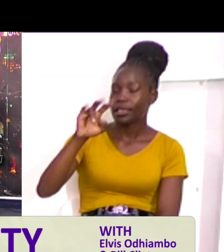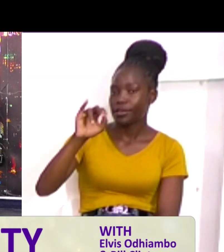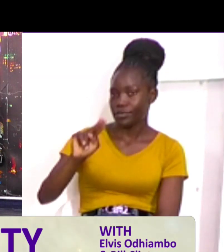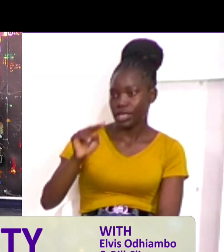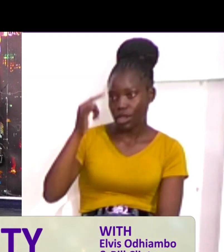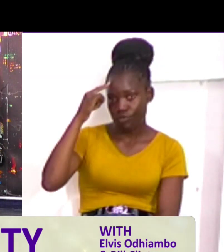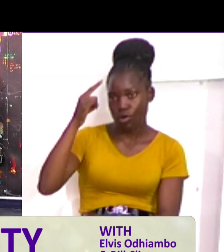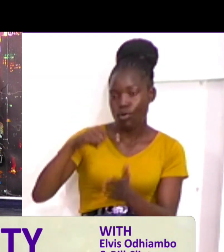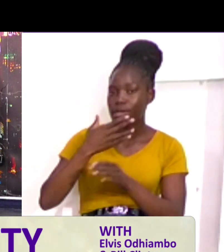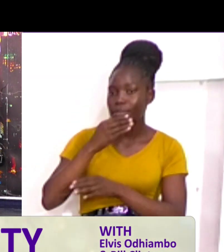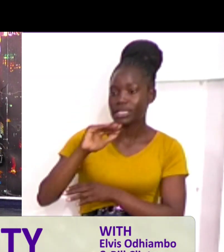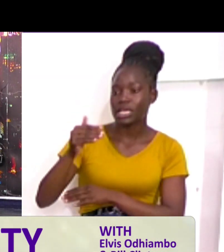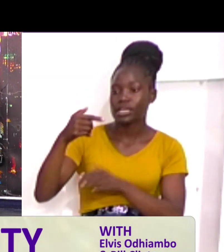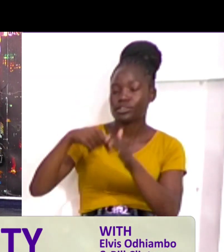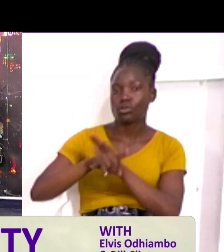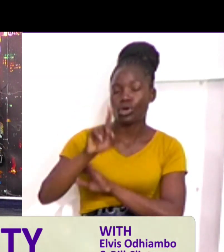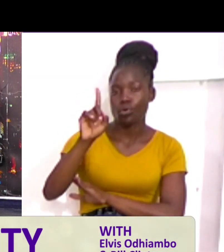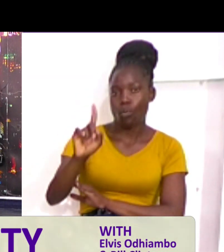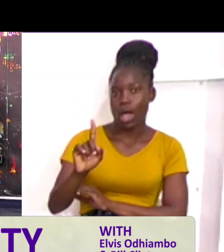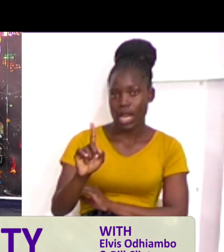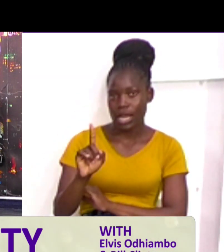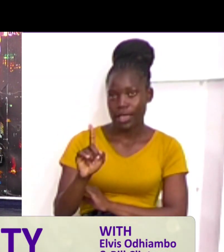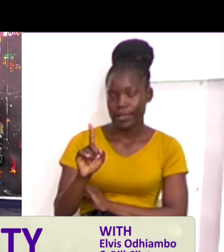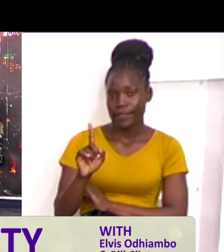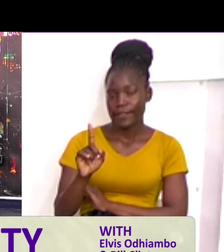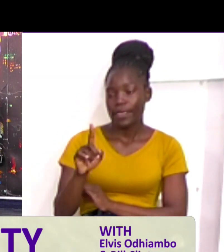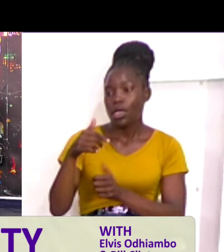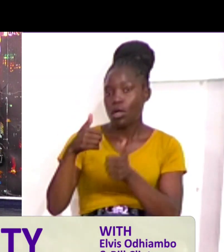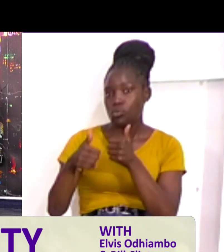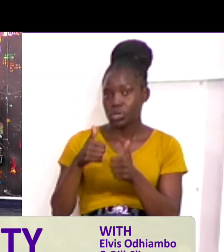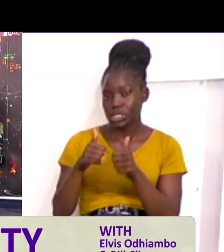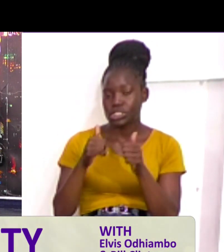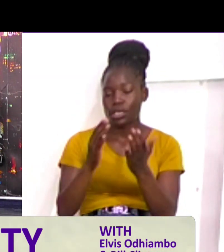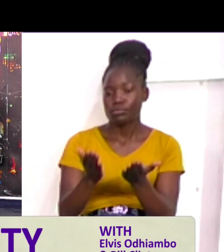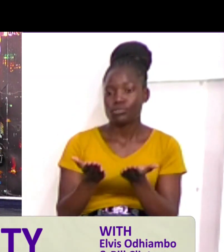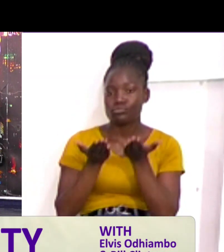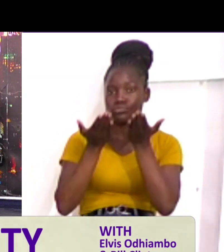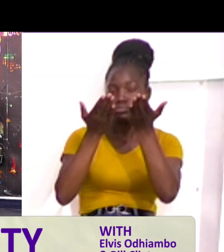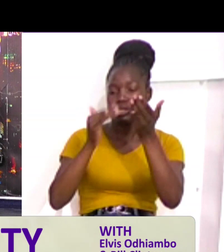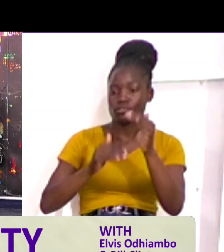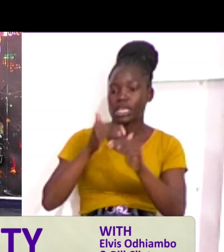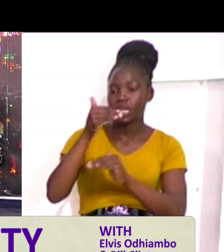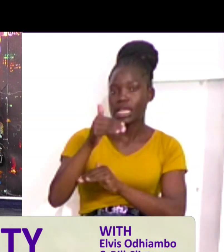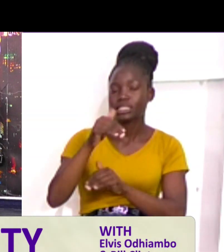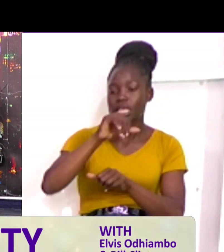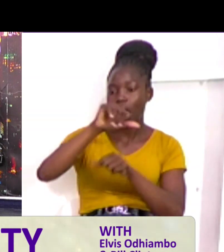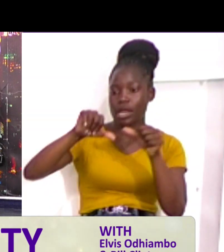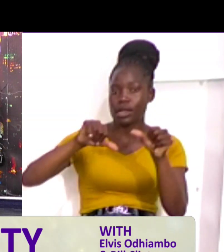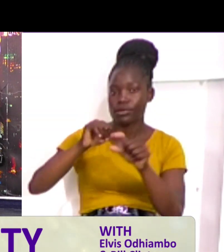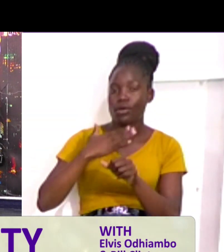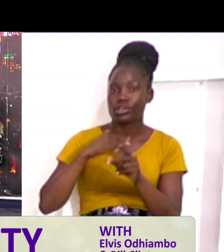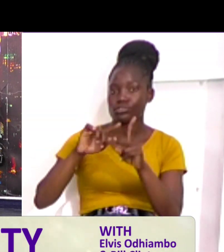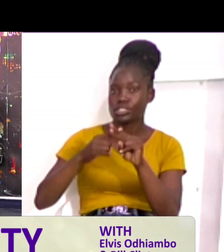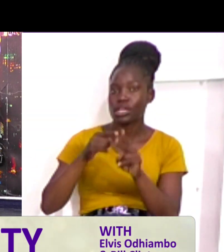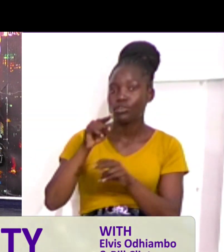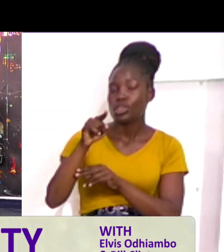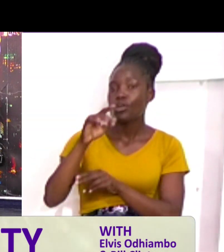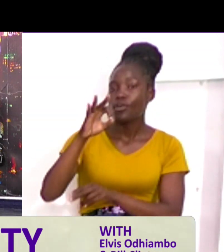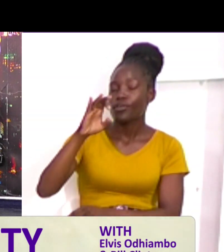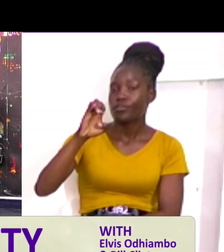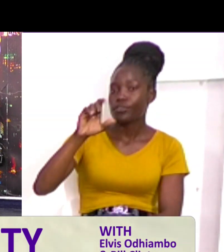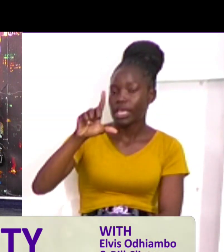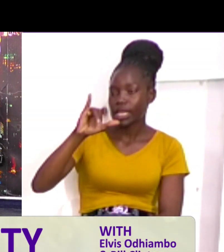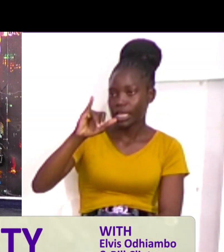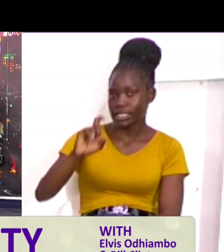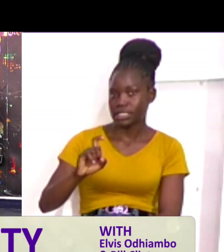City. Now waliweza kufunga bao moja sasa imewapropel to the next round. And let me start with you, Felix. First